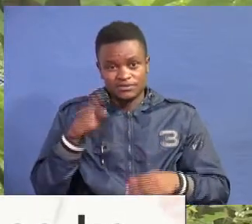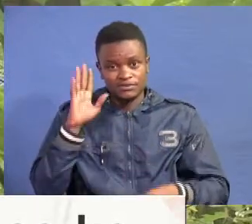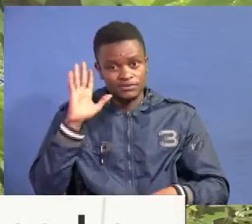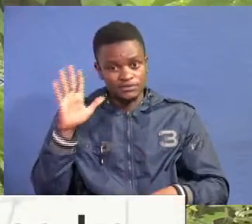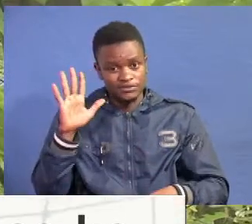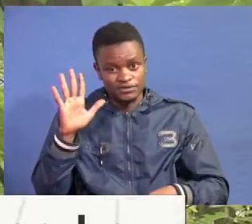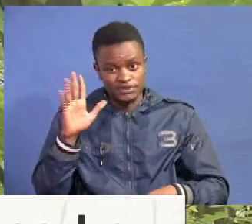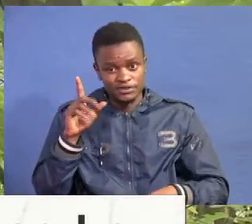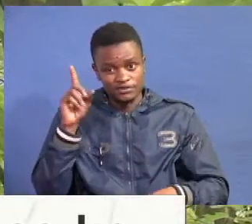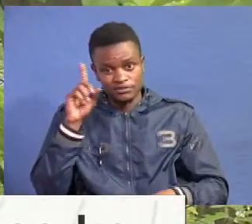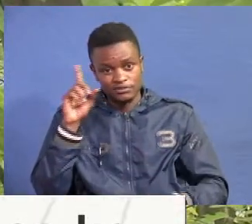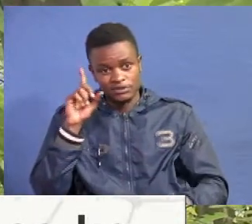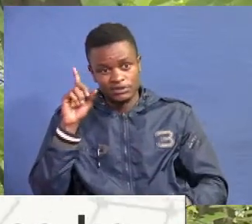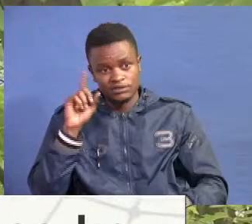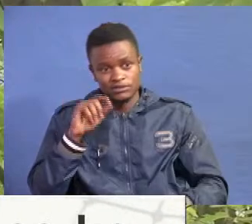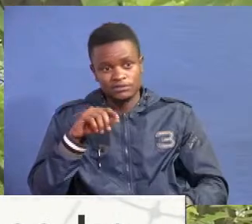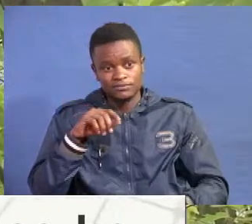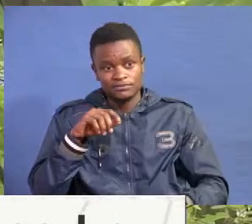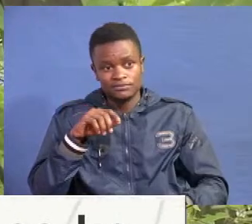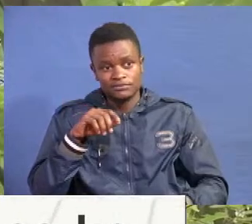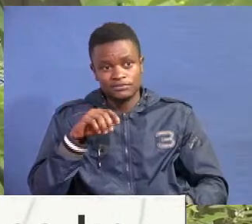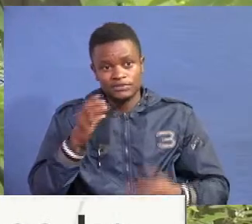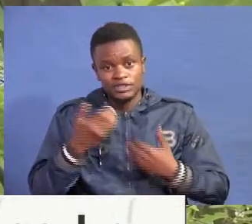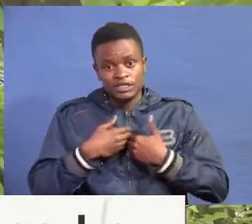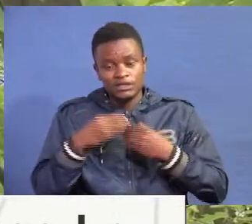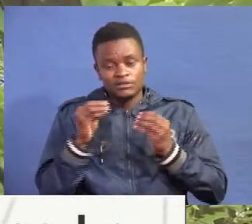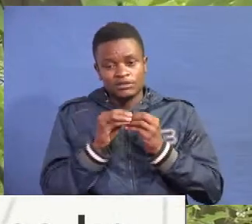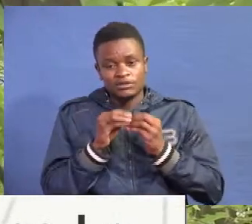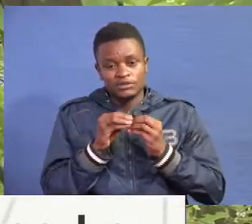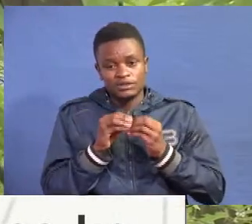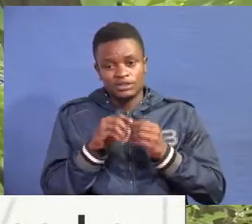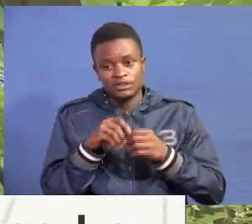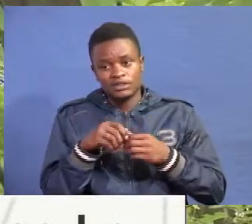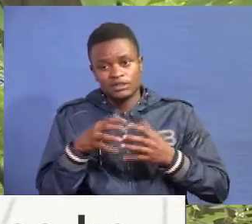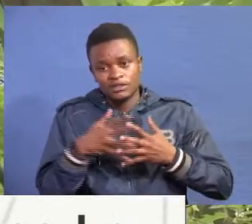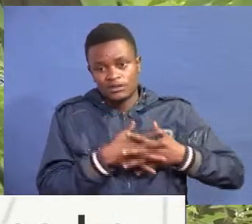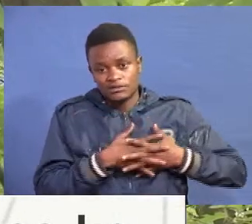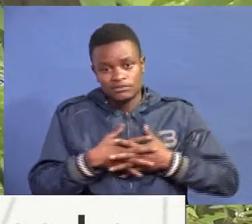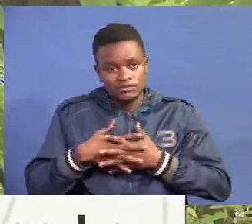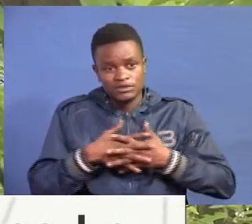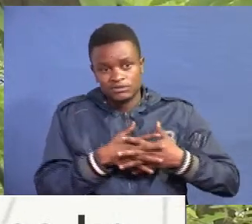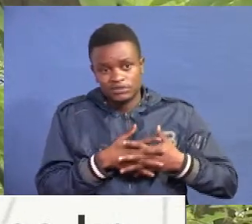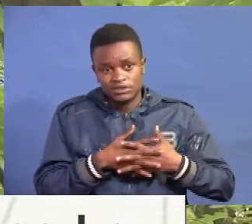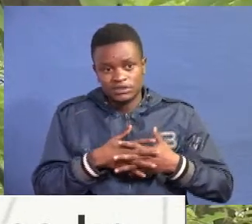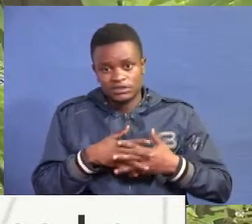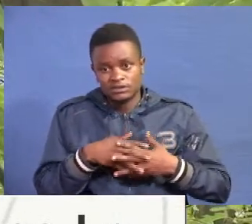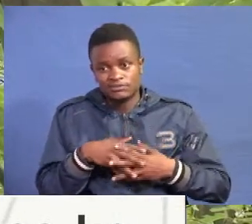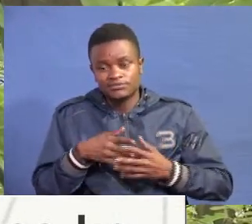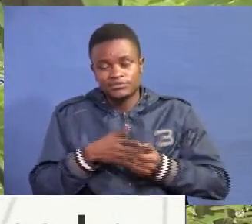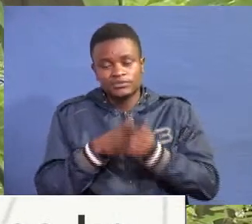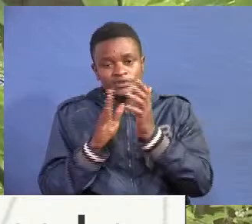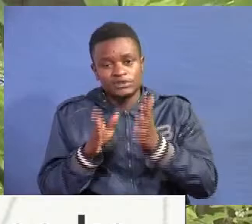a meeting with Mr. Ambassador Greer, the U.S. Trade Representative.